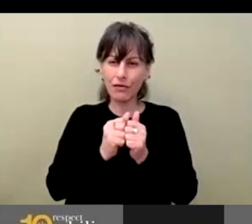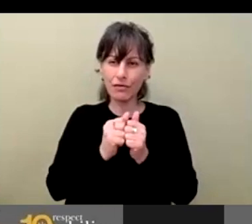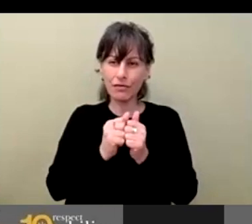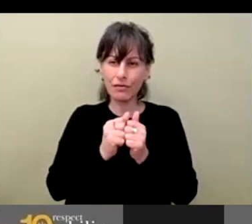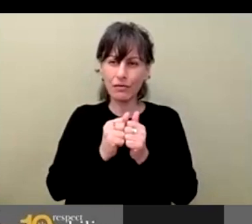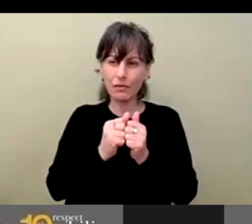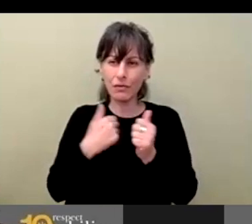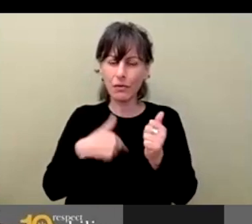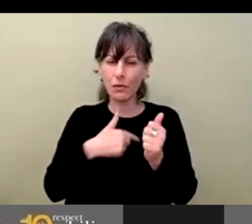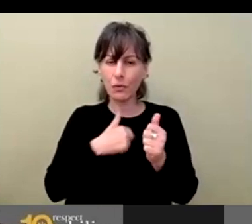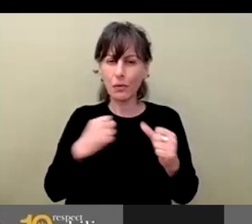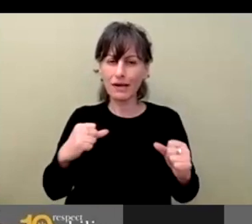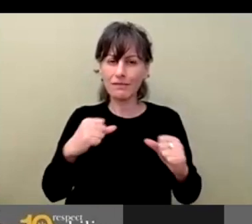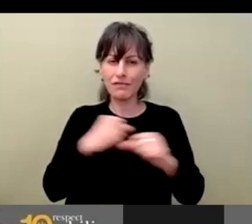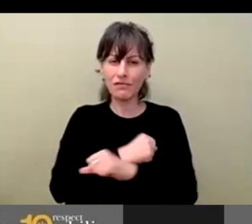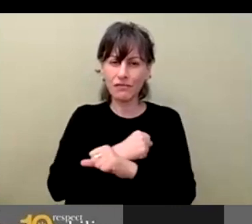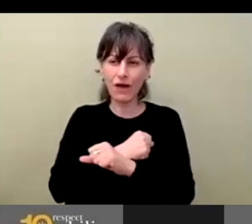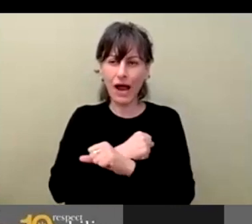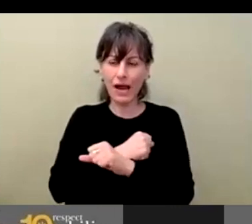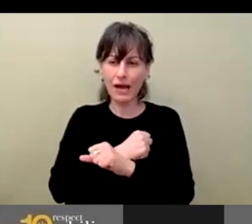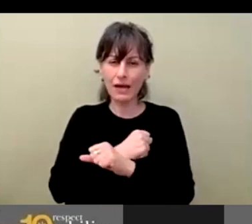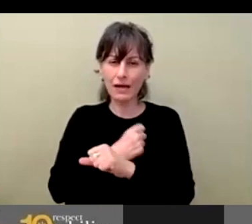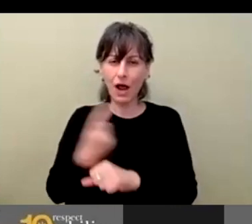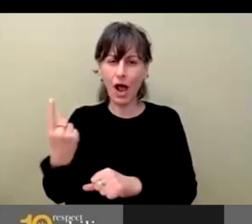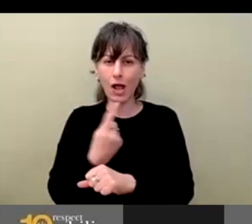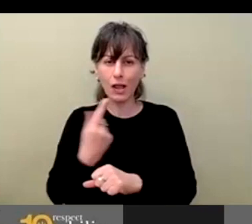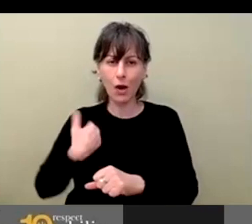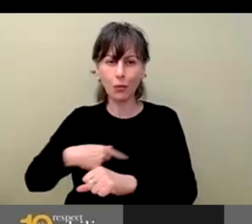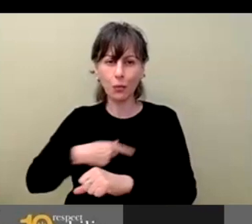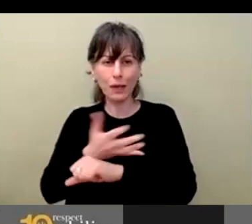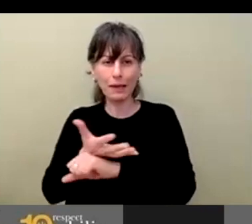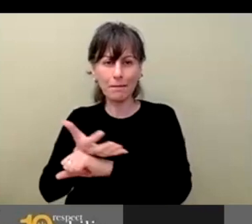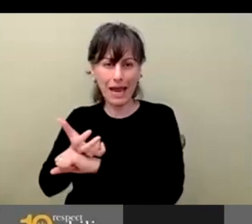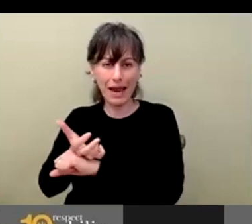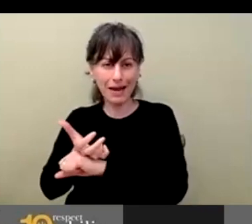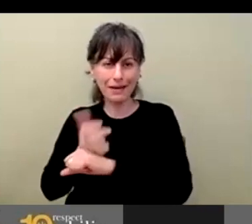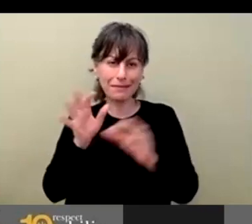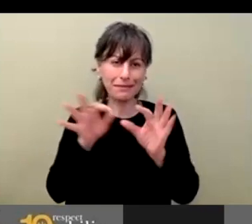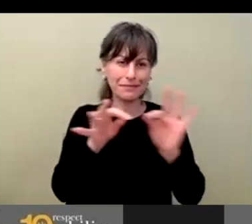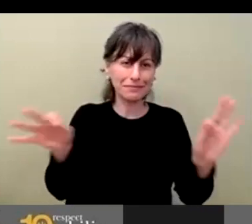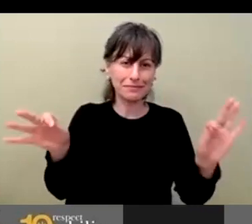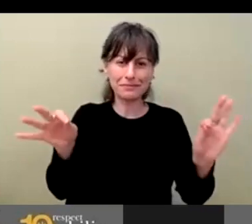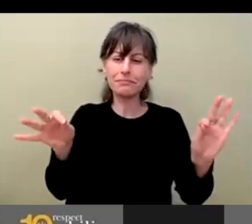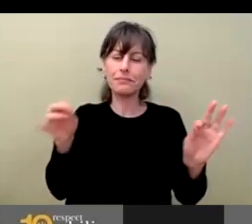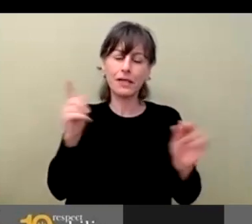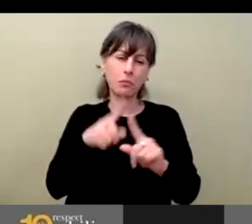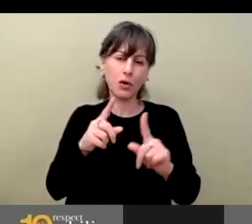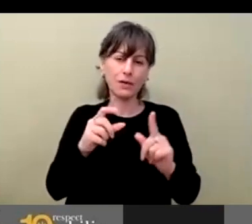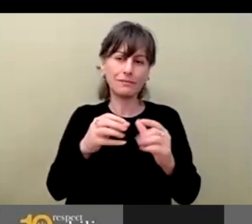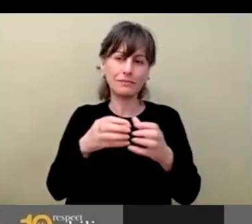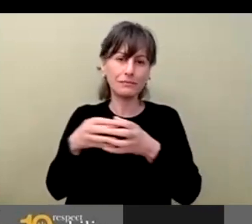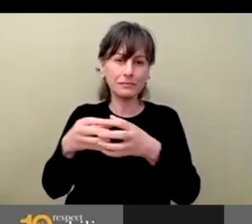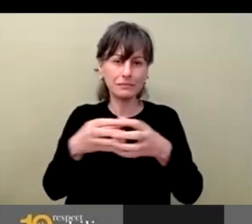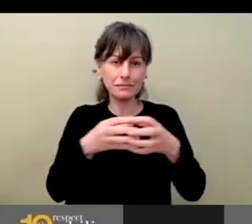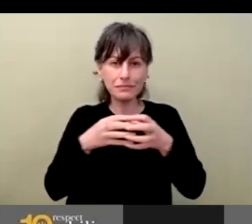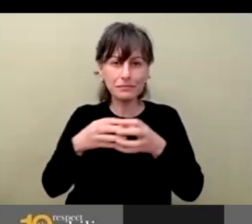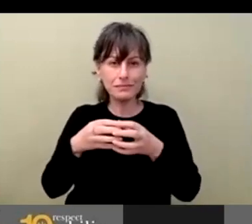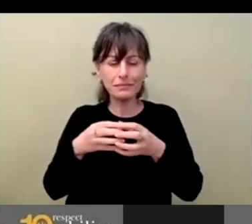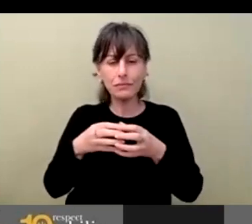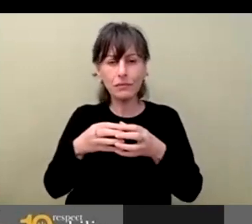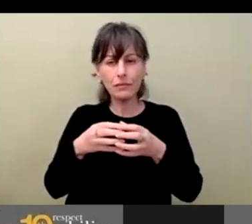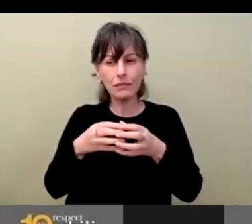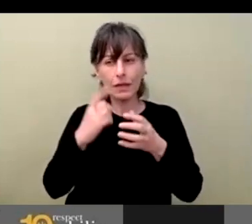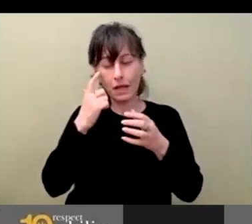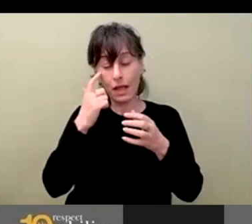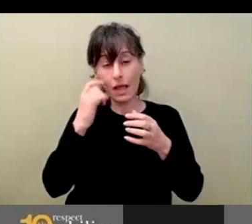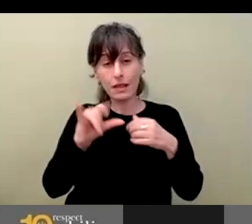together we fight, alone we beg, or something like that. And it's true to a degree,